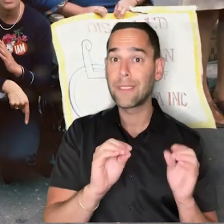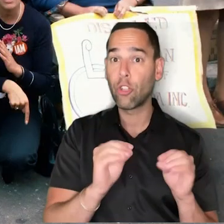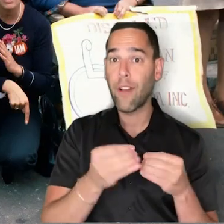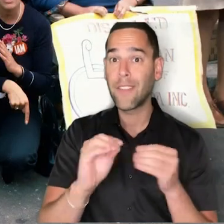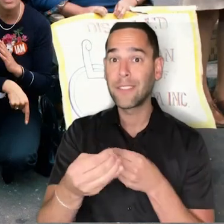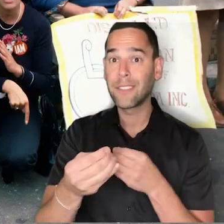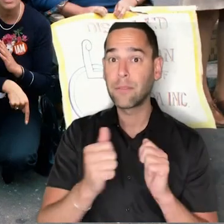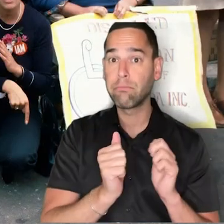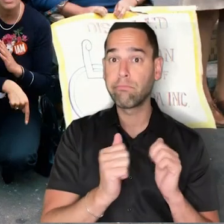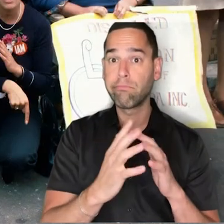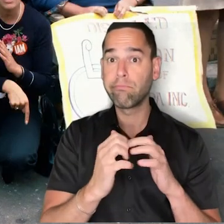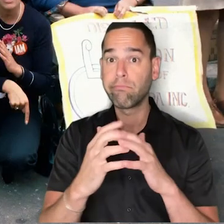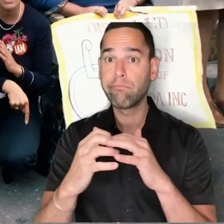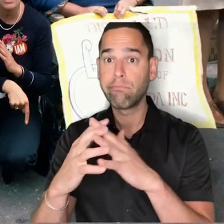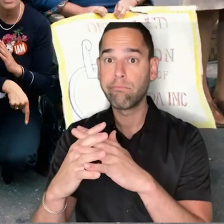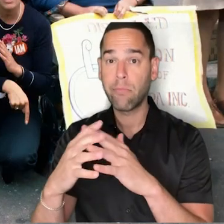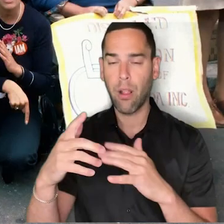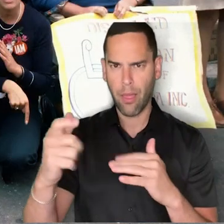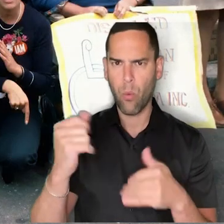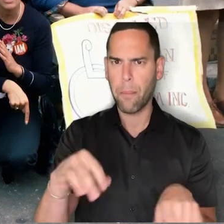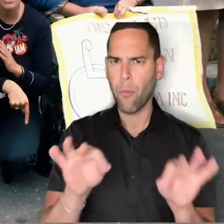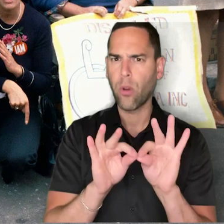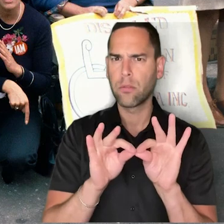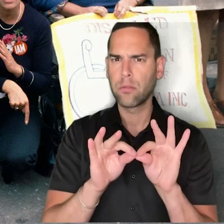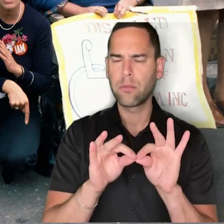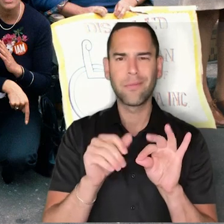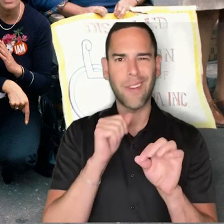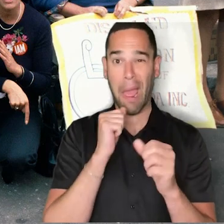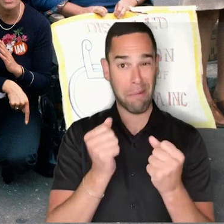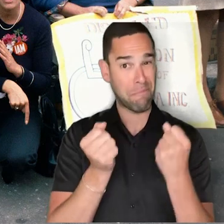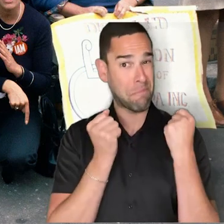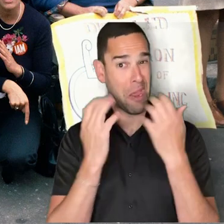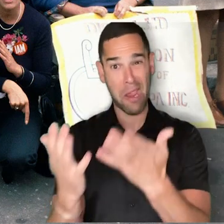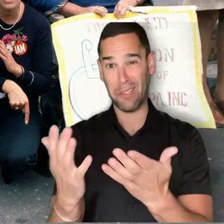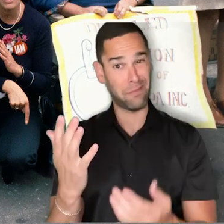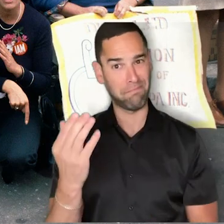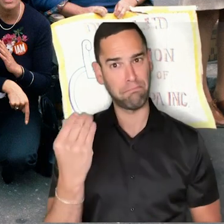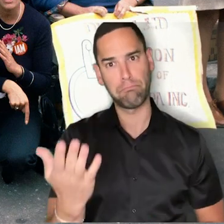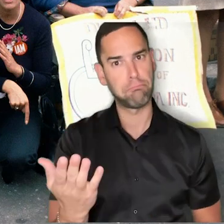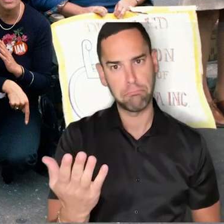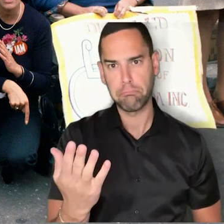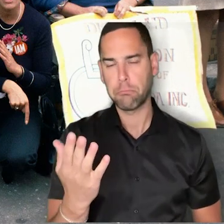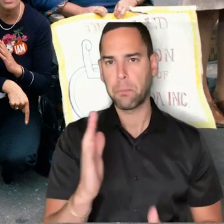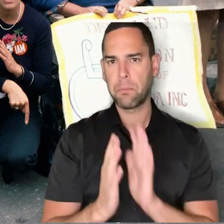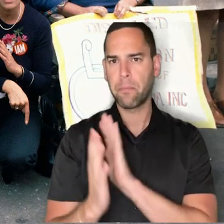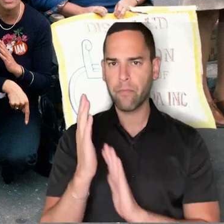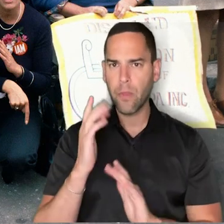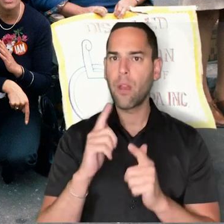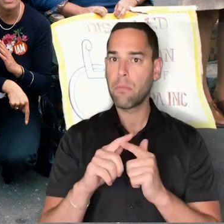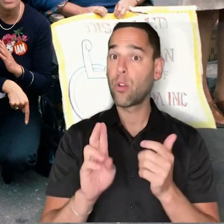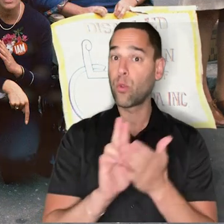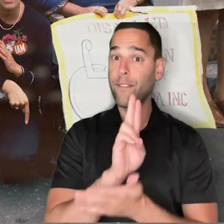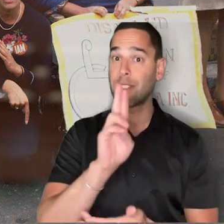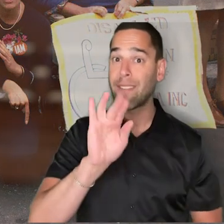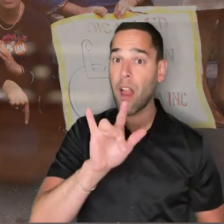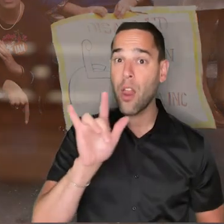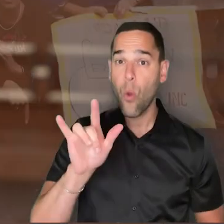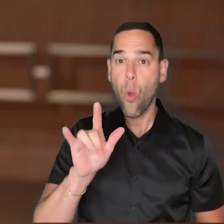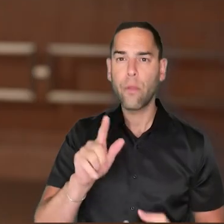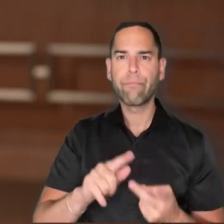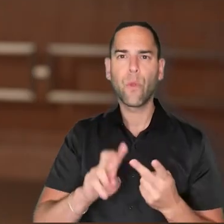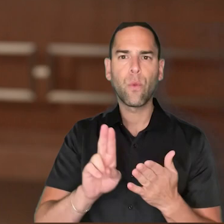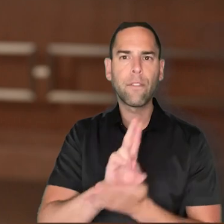services offices. And I think they were quite important. There weren't huge numbers of them at that time,